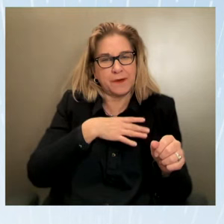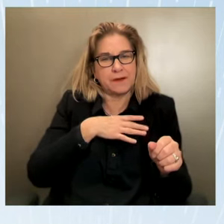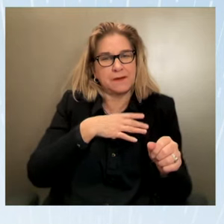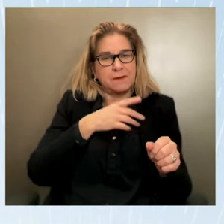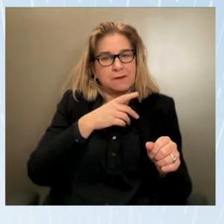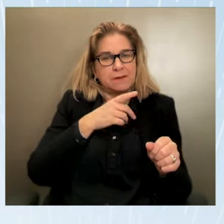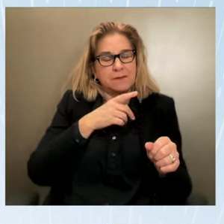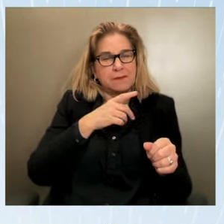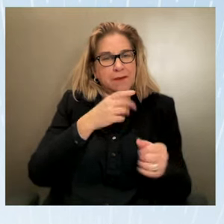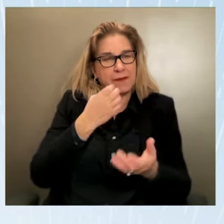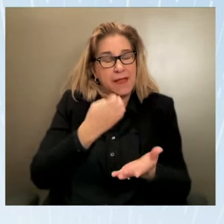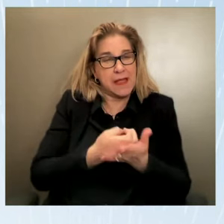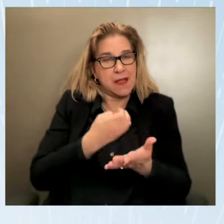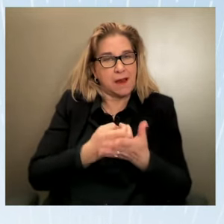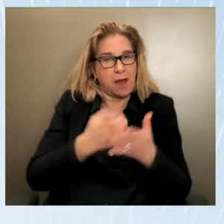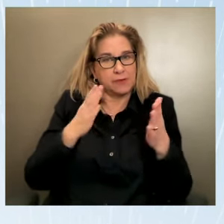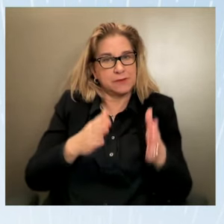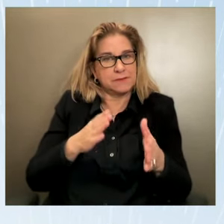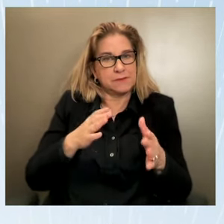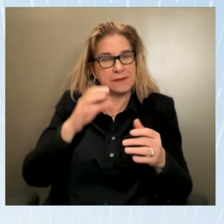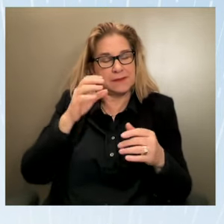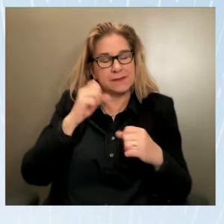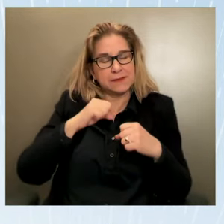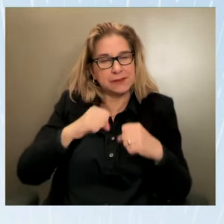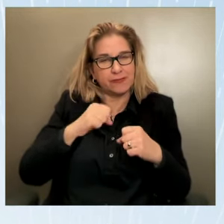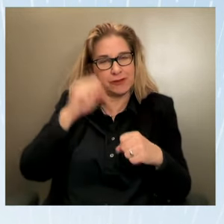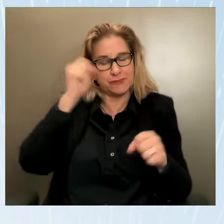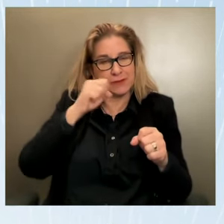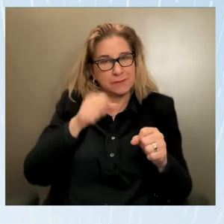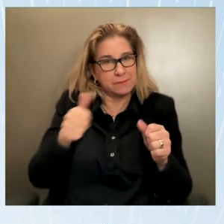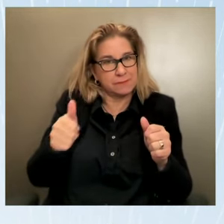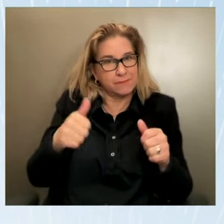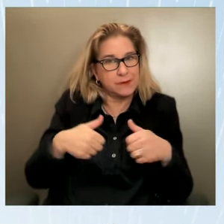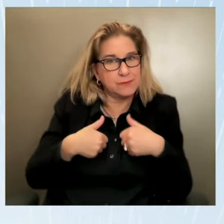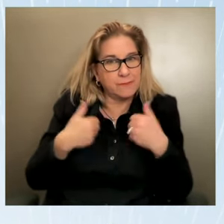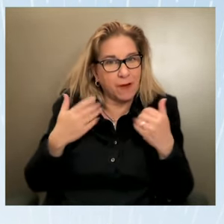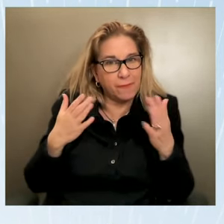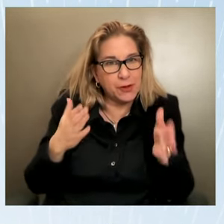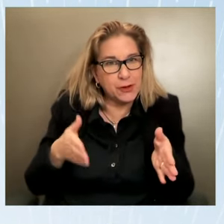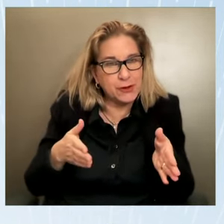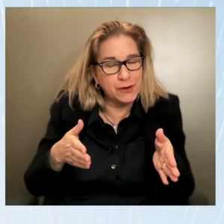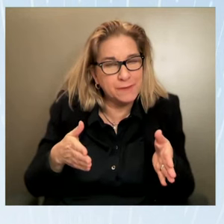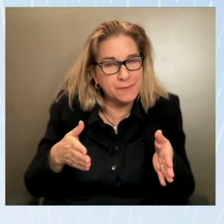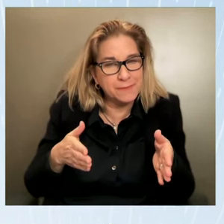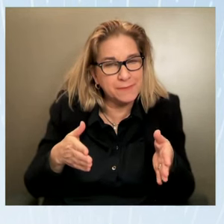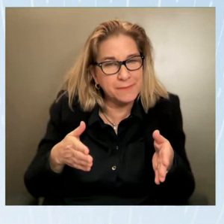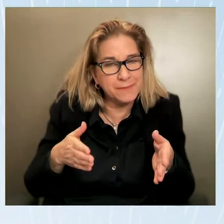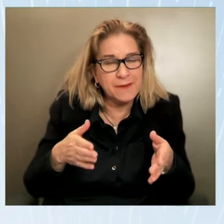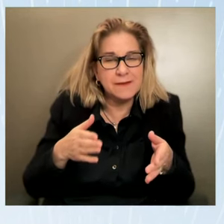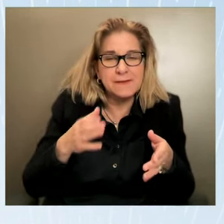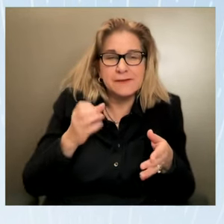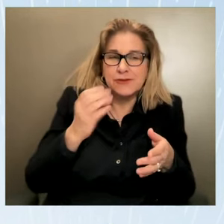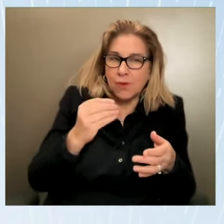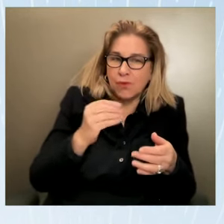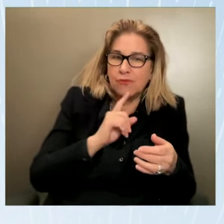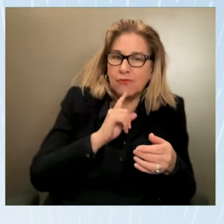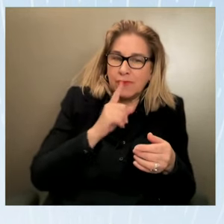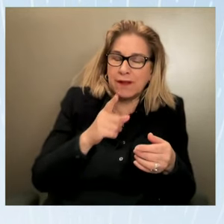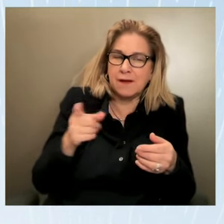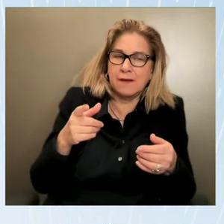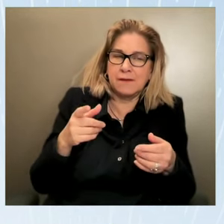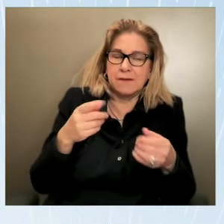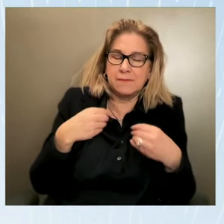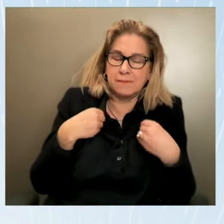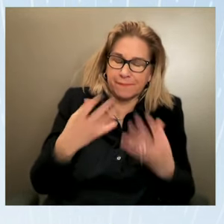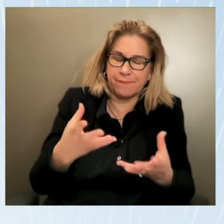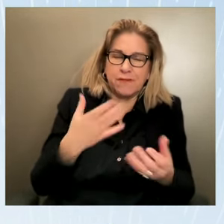advance women's access to good jobs and to mitigate the disproportionate risks faced by low-wage and other vulnerable workers, including those